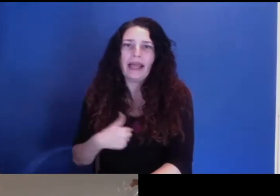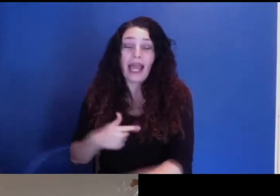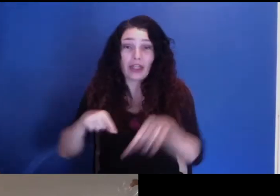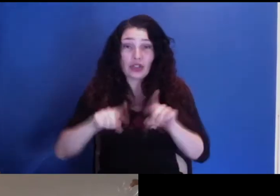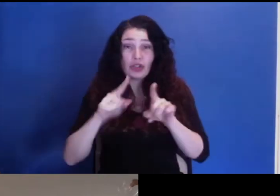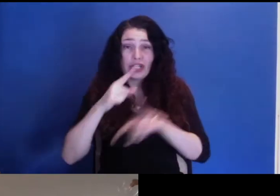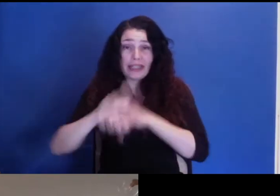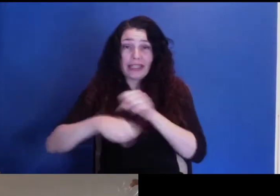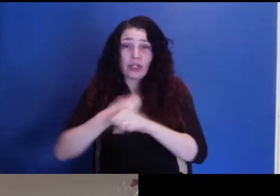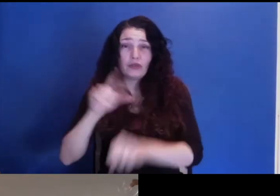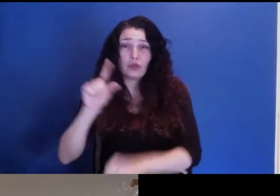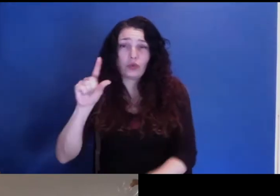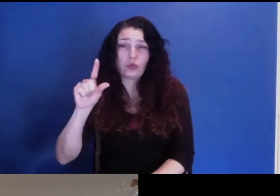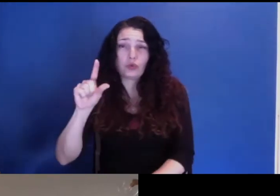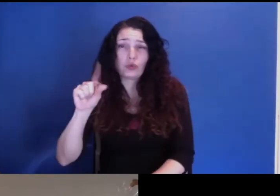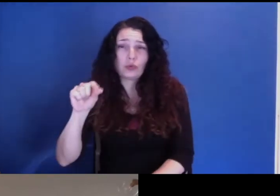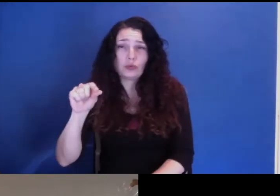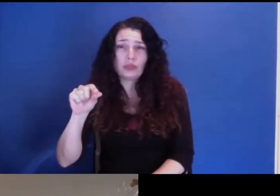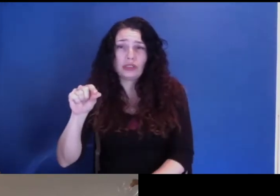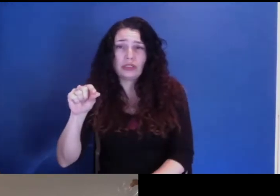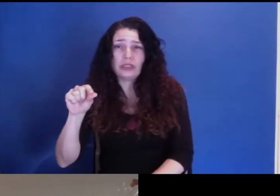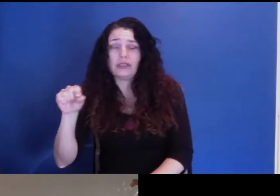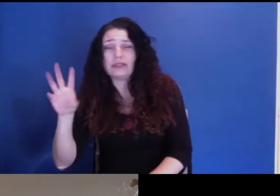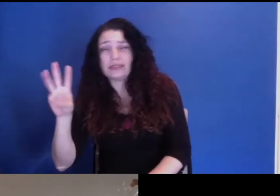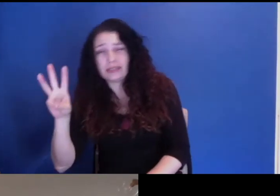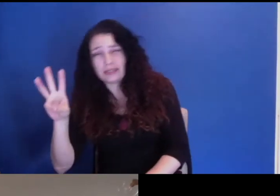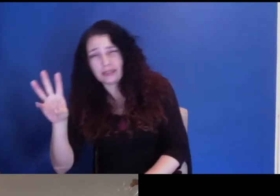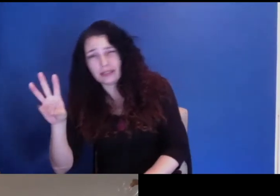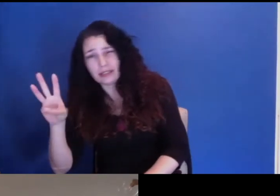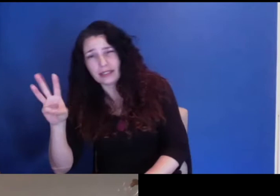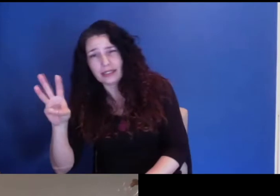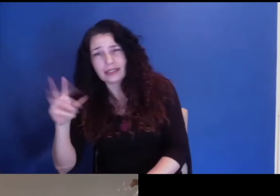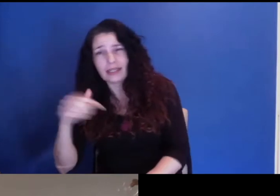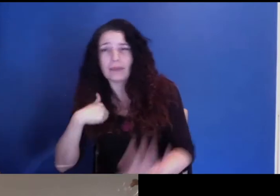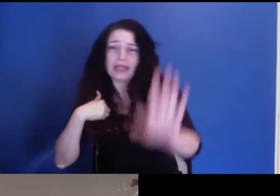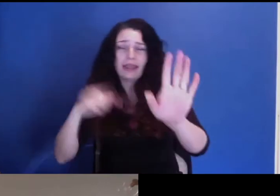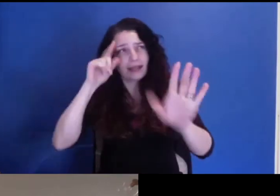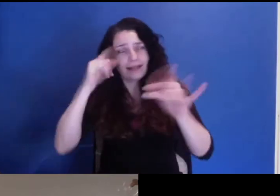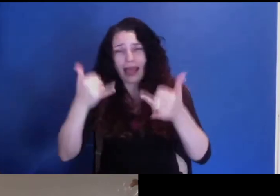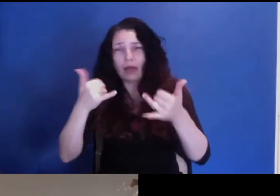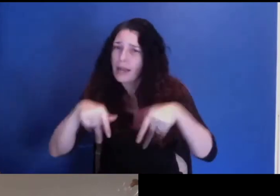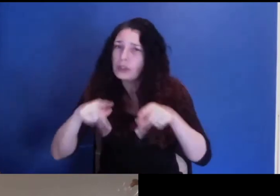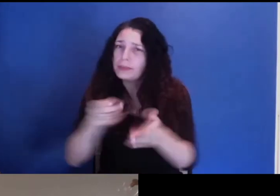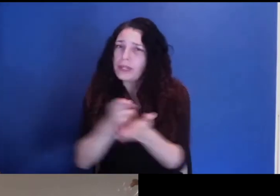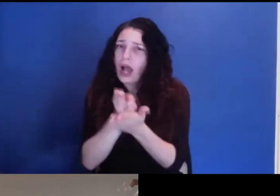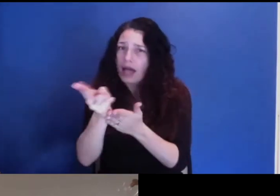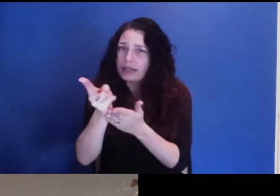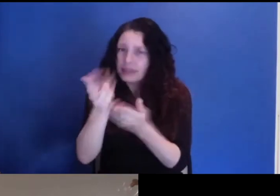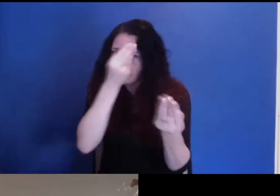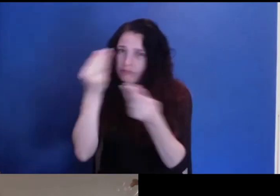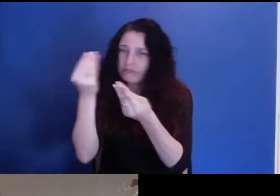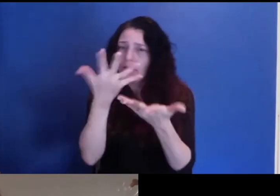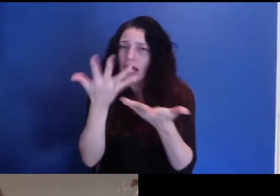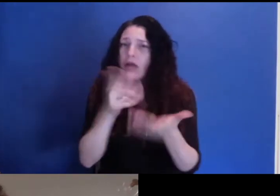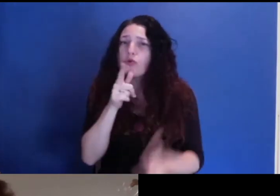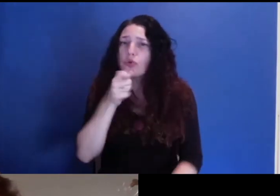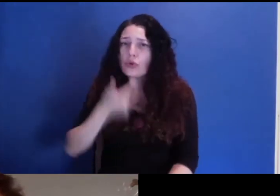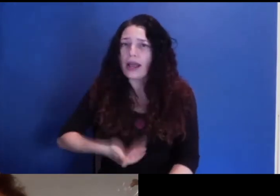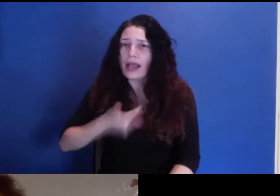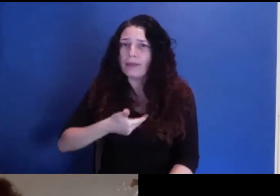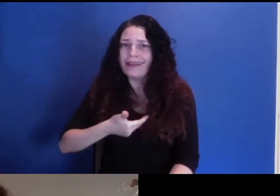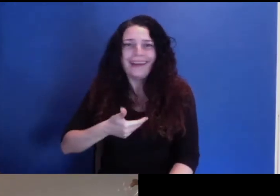don't, this is my opportunity to be honest about my disability, to come out about who I really am, and there's nothing like a book contract to really motivate